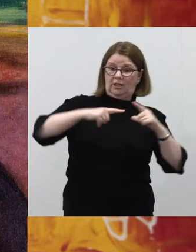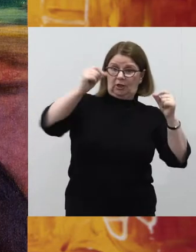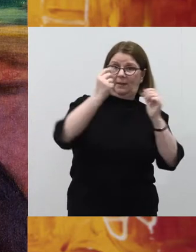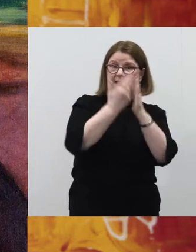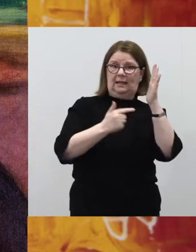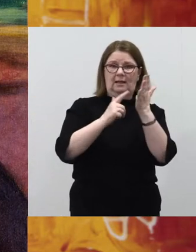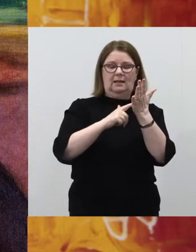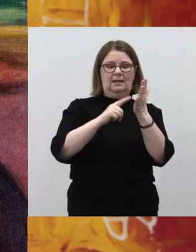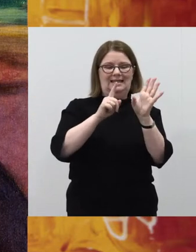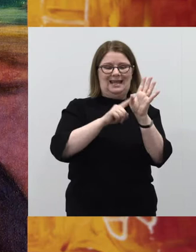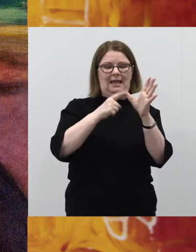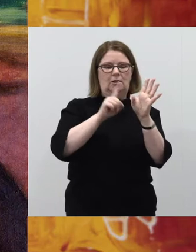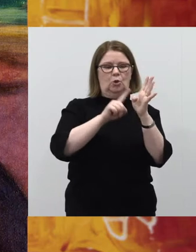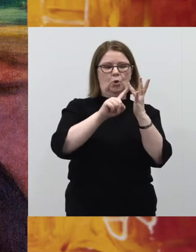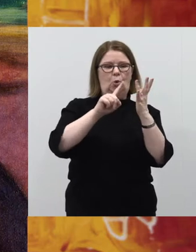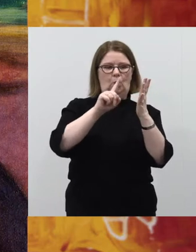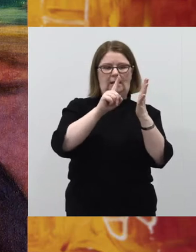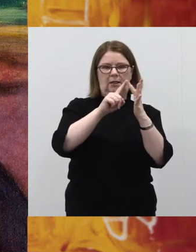life.